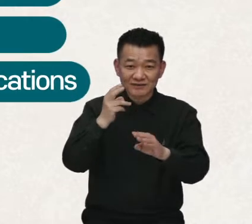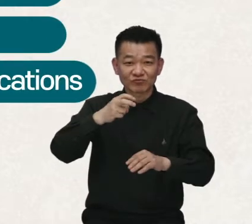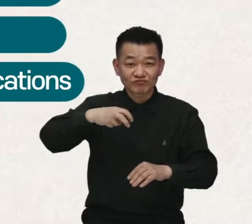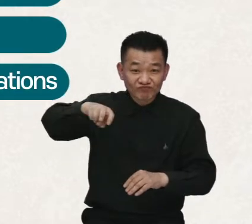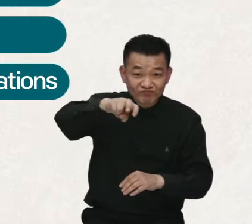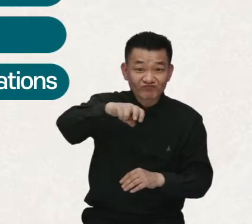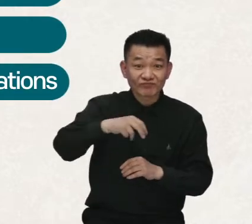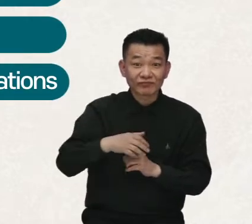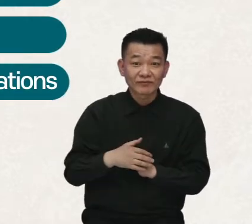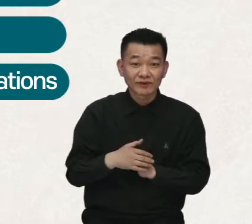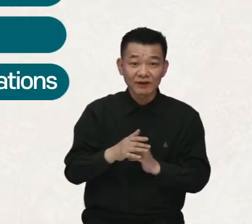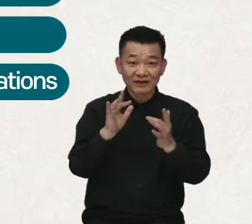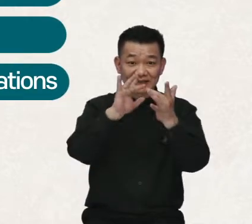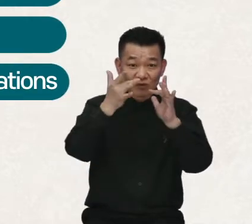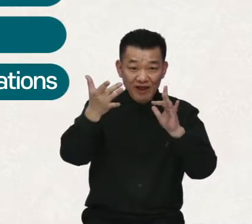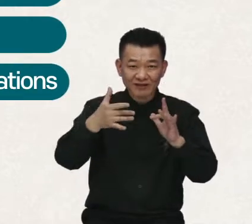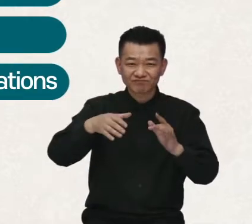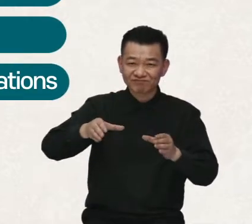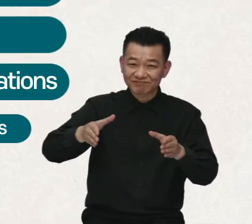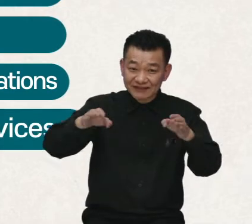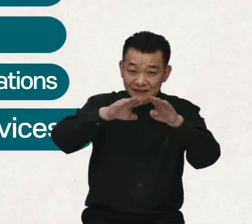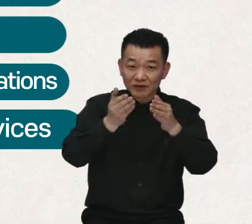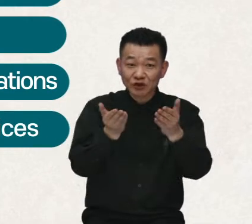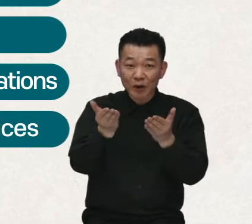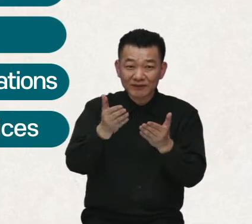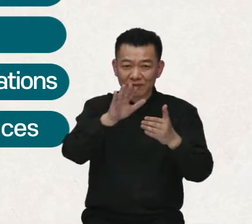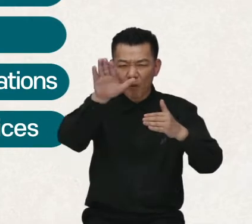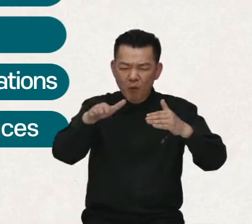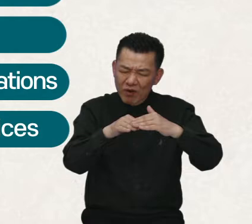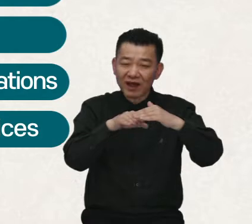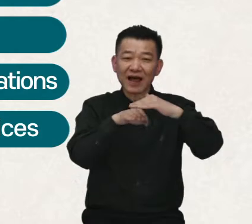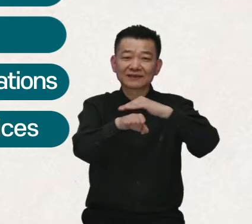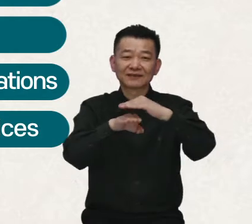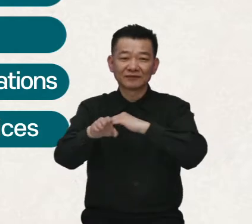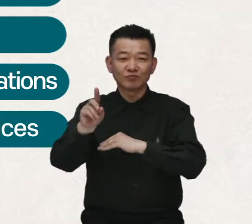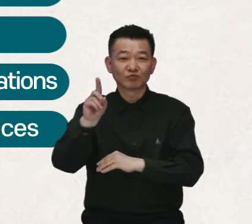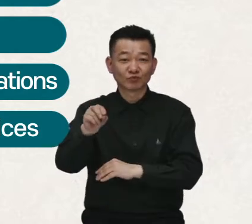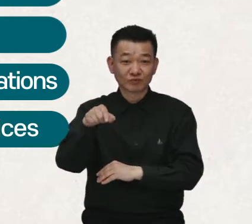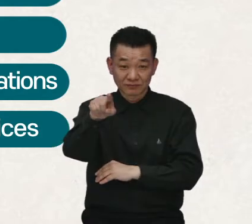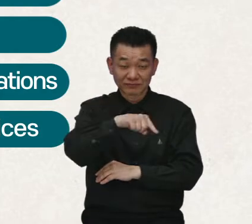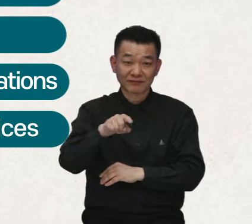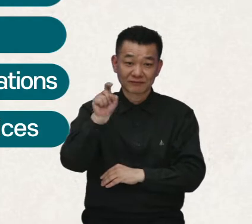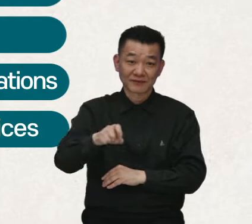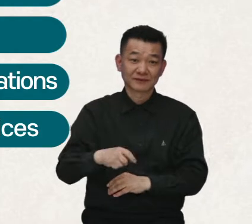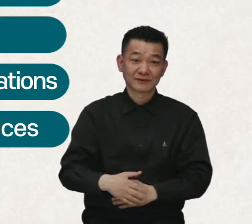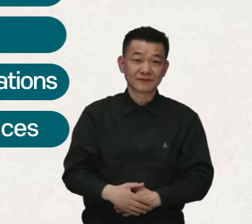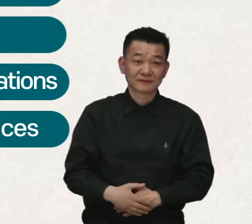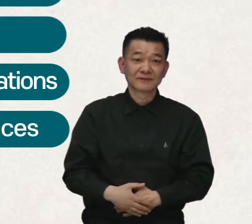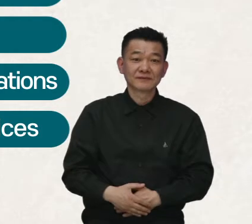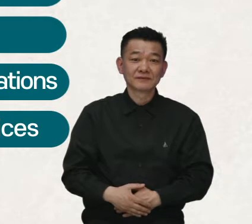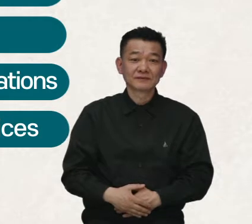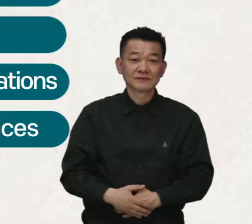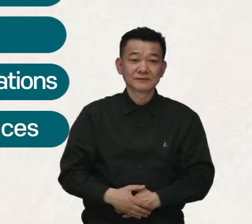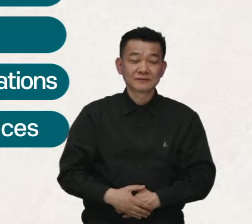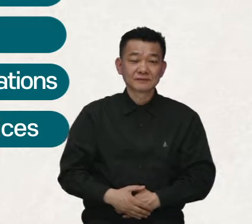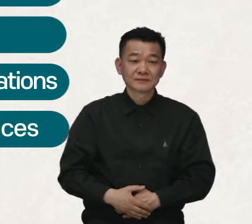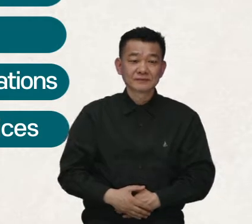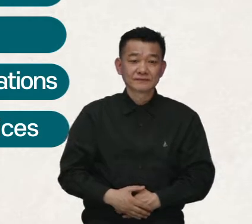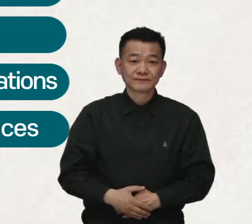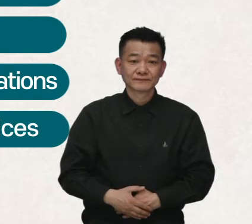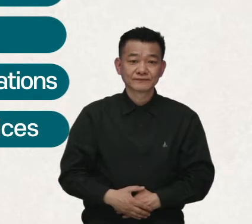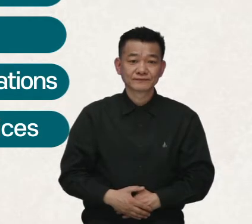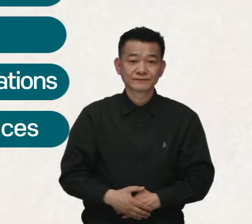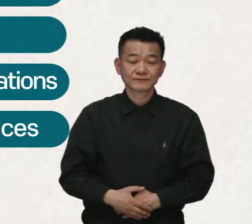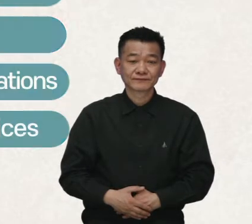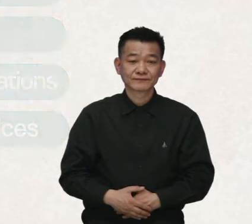to information and communications, and to other facilities and services in order to enable them to participate fully in all